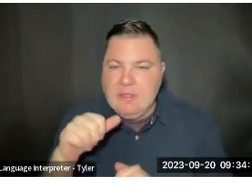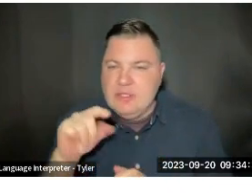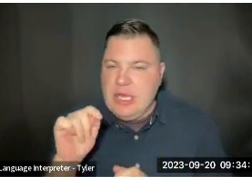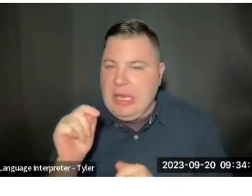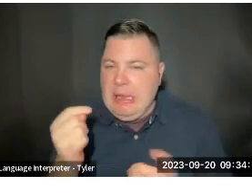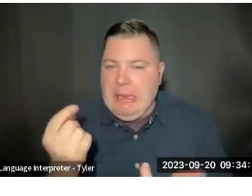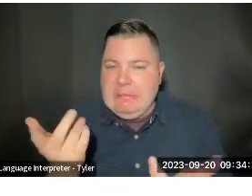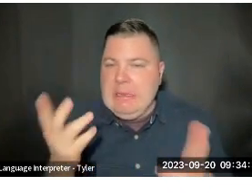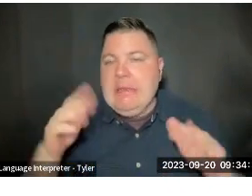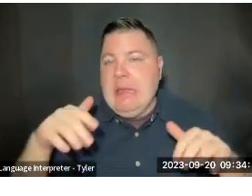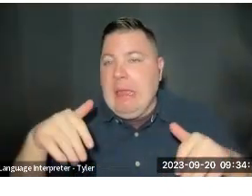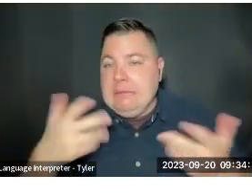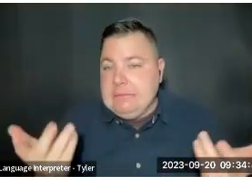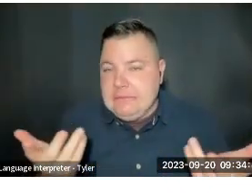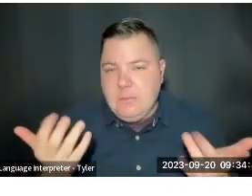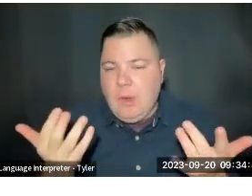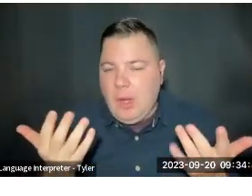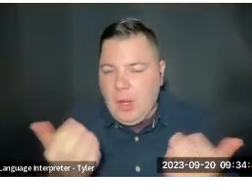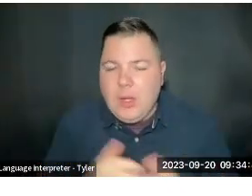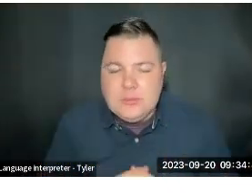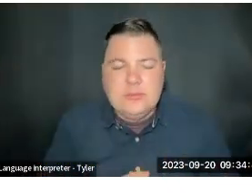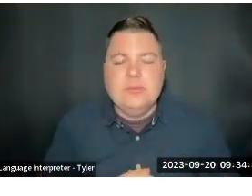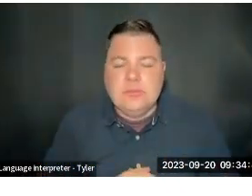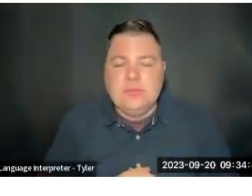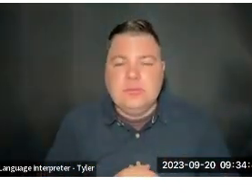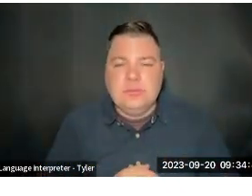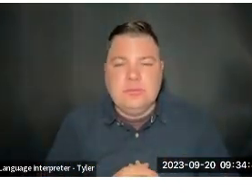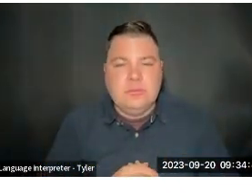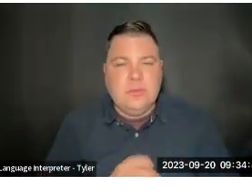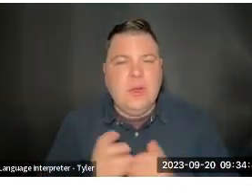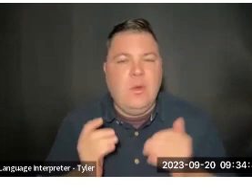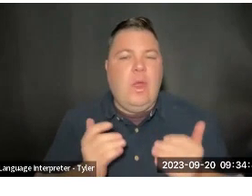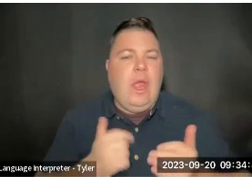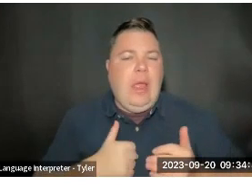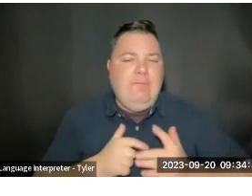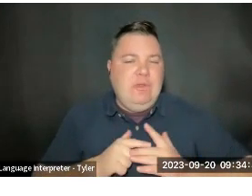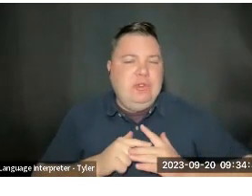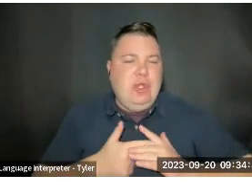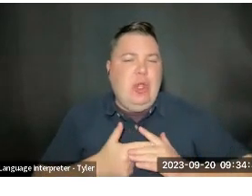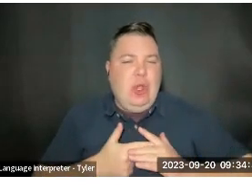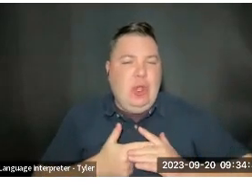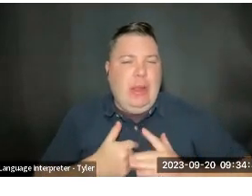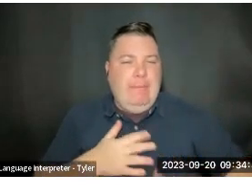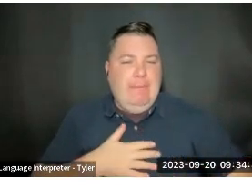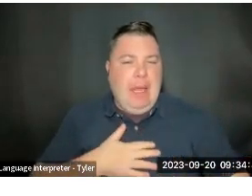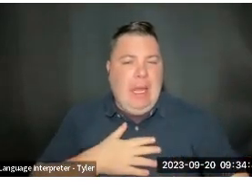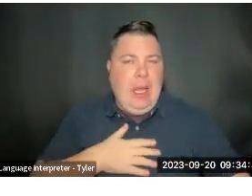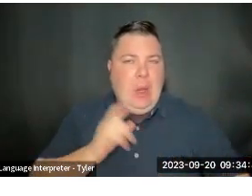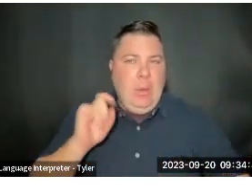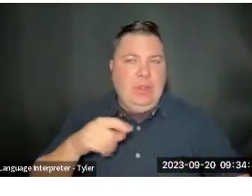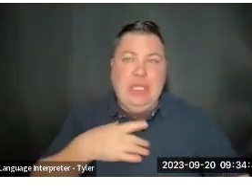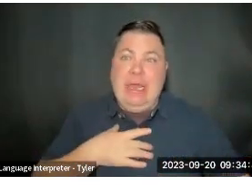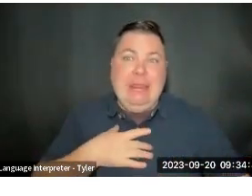yet. So I'll go ahead and kick us off. This is the question I like to ask all of our